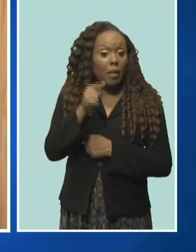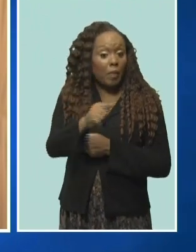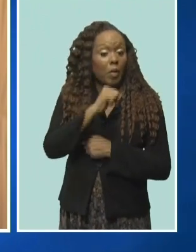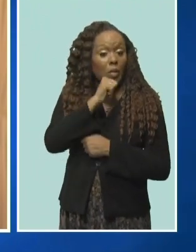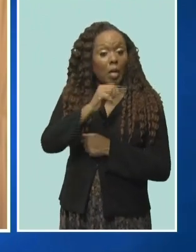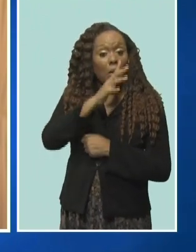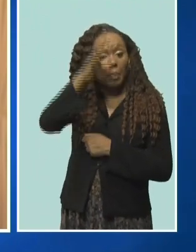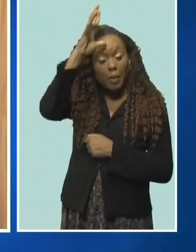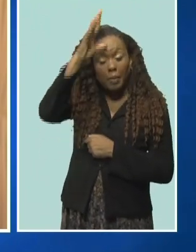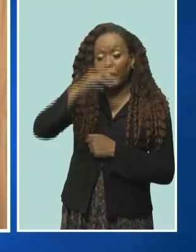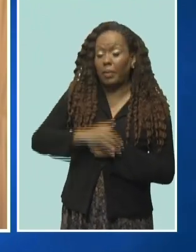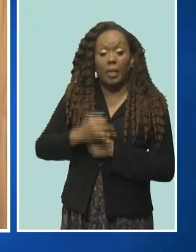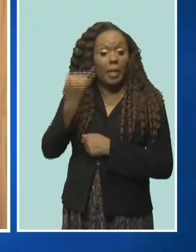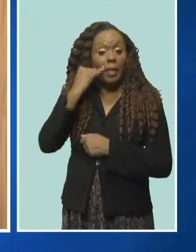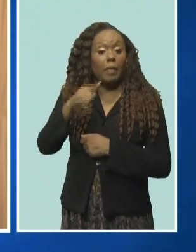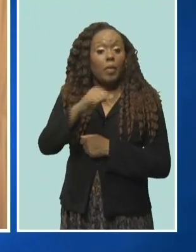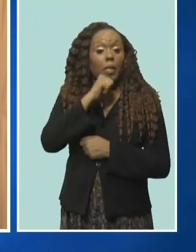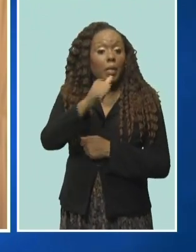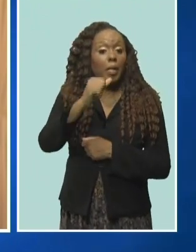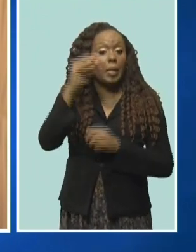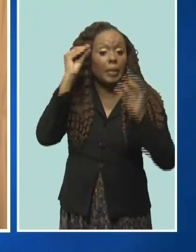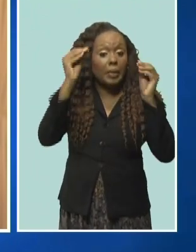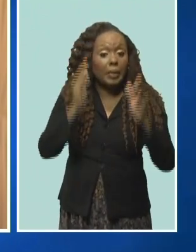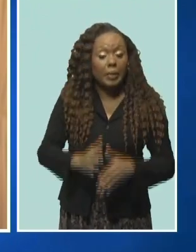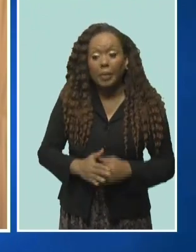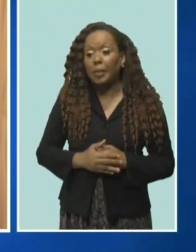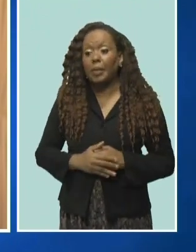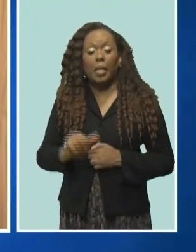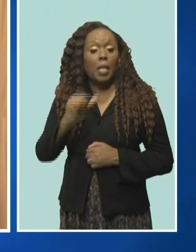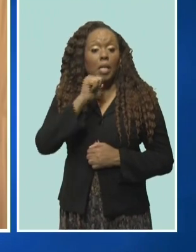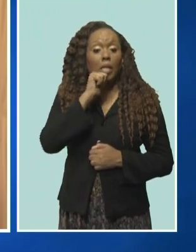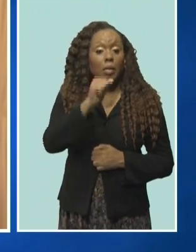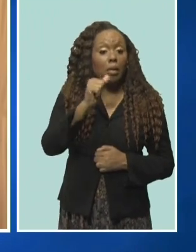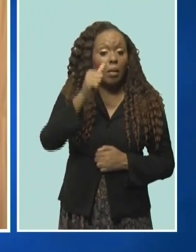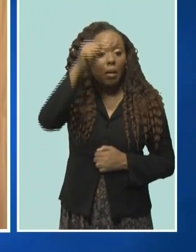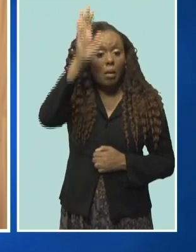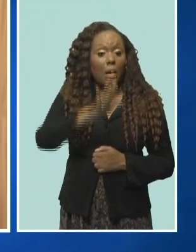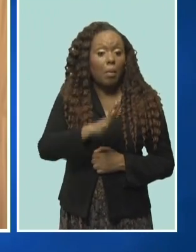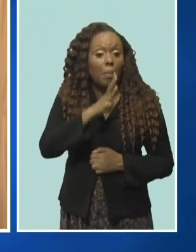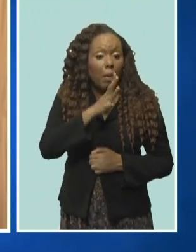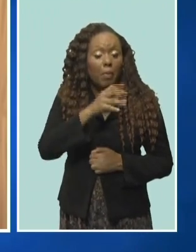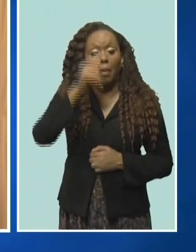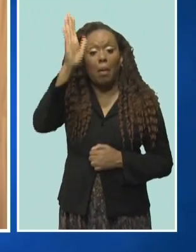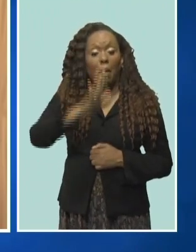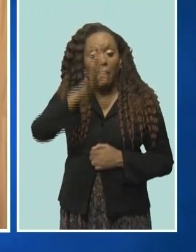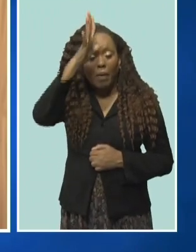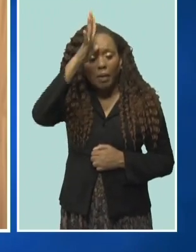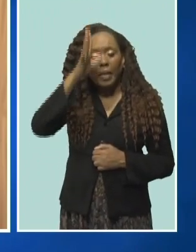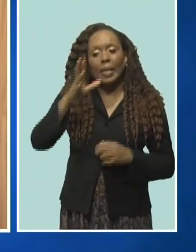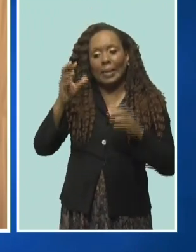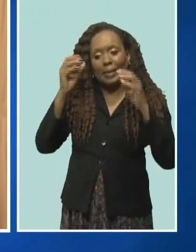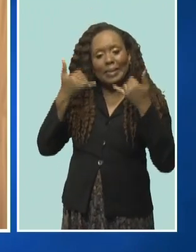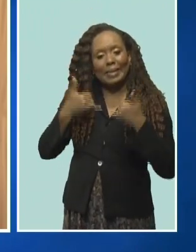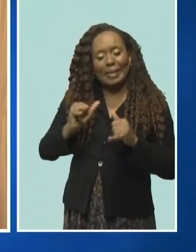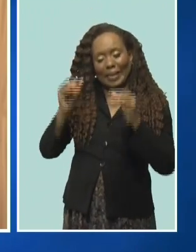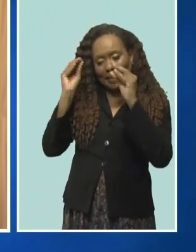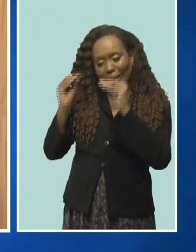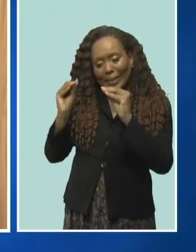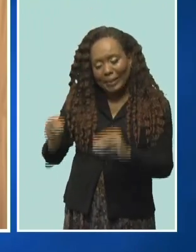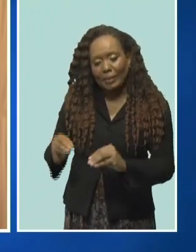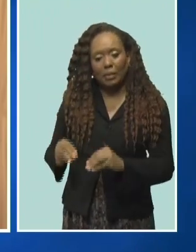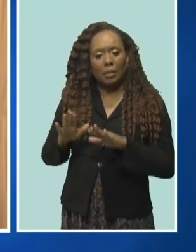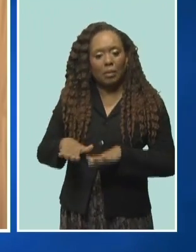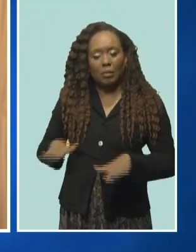or godparents or teachers, let me talk to those who are as well. Teach them also, our children, our